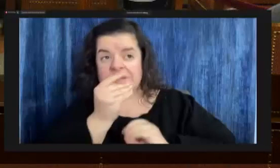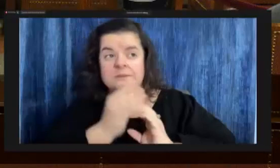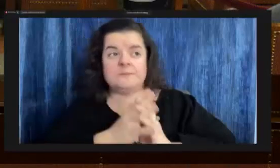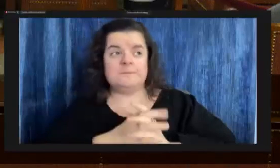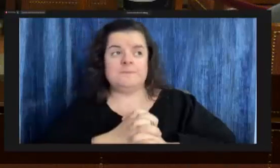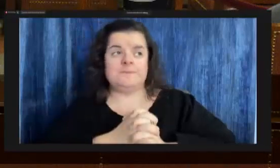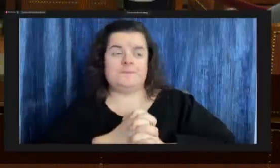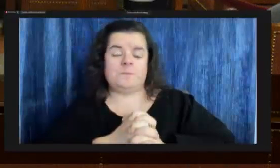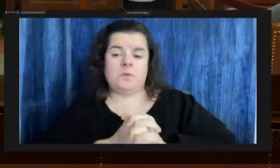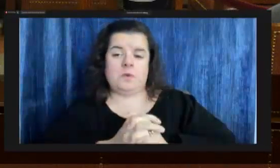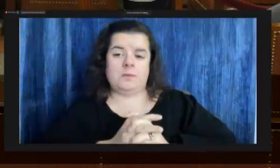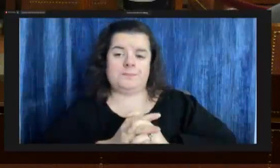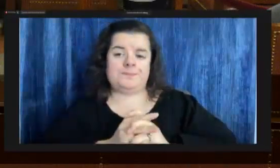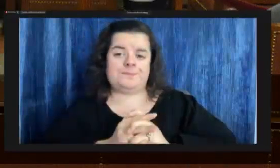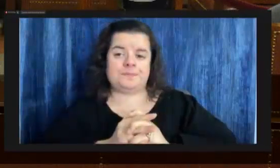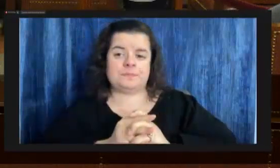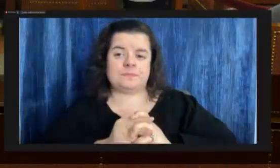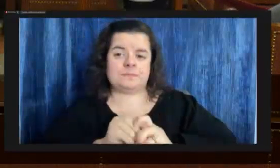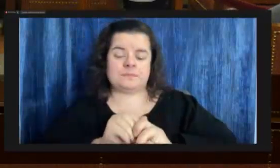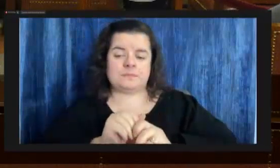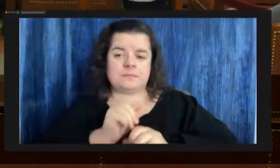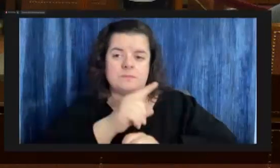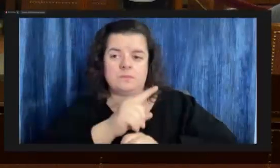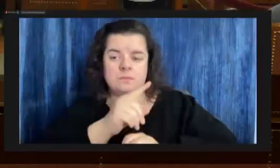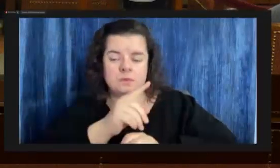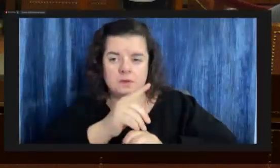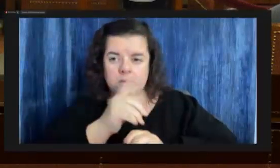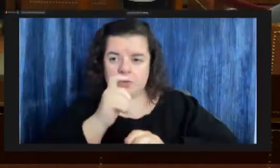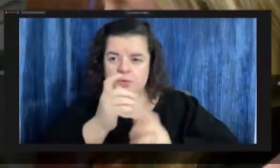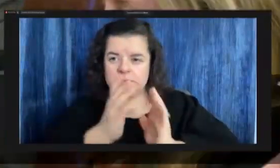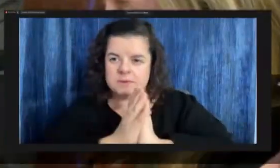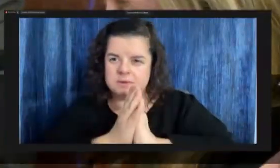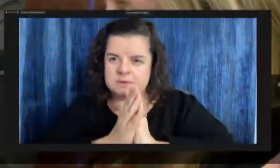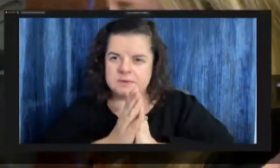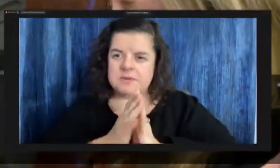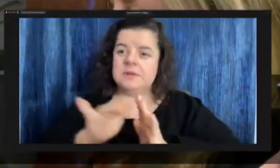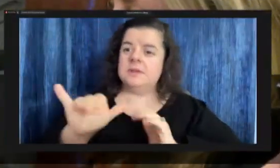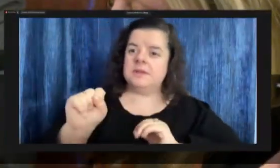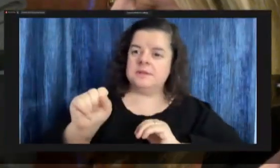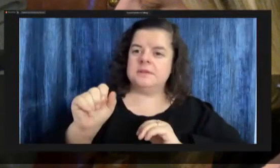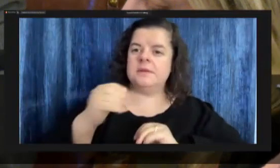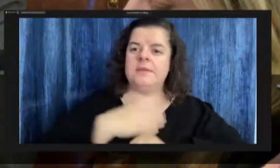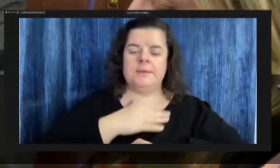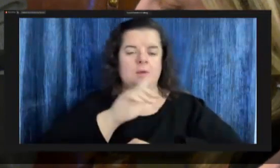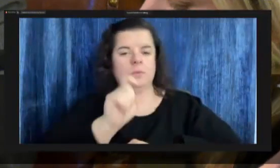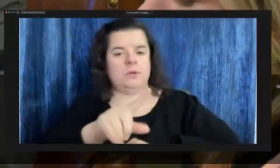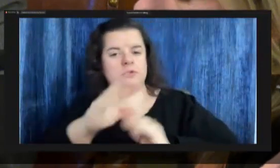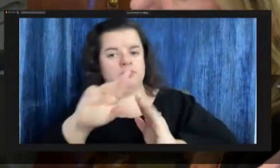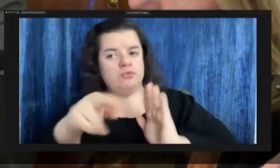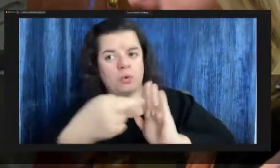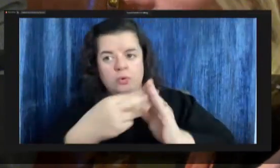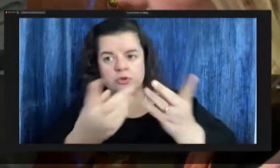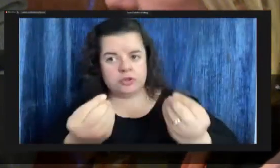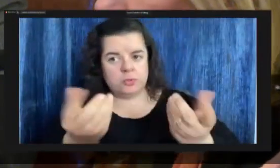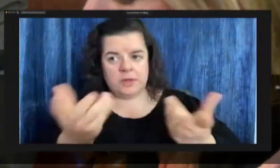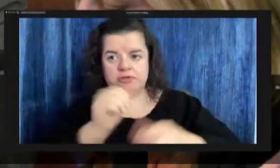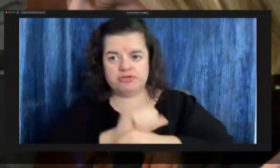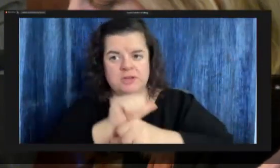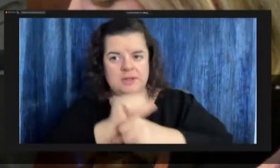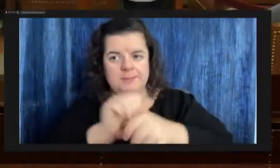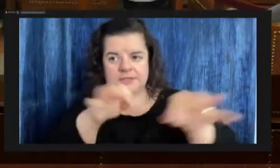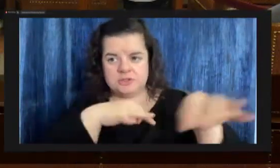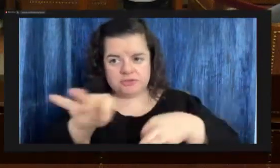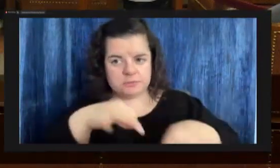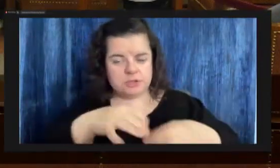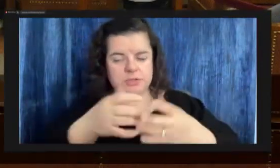Yes. Mm-hmm. Yes. Nighttime economy. Councilman Warwick? Yes. So it's just a question. What is the role? What is the job description, et cetera?